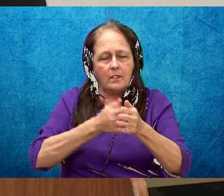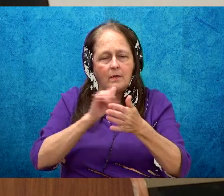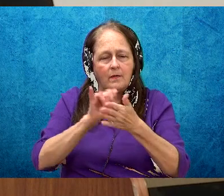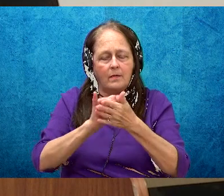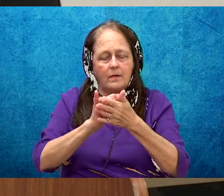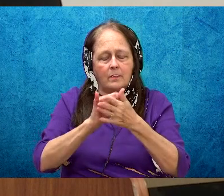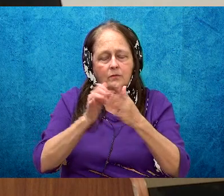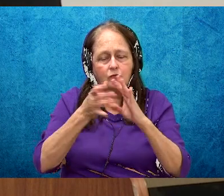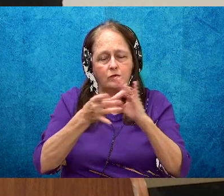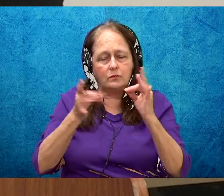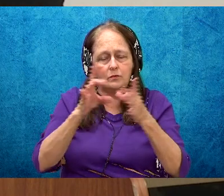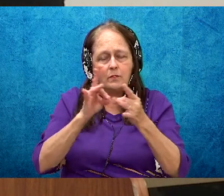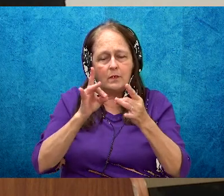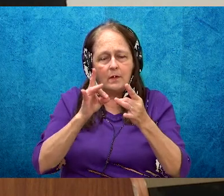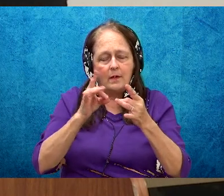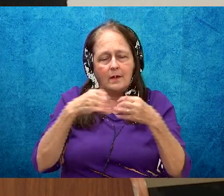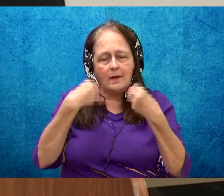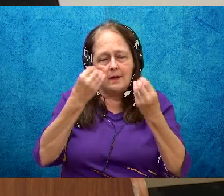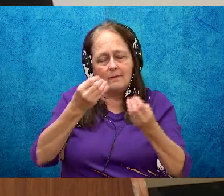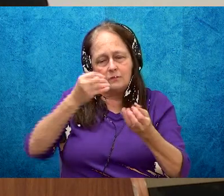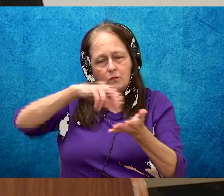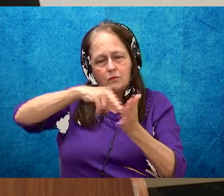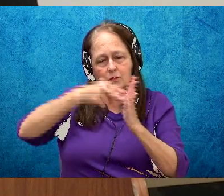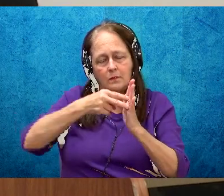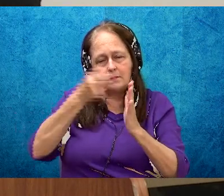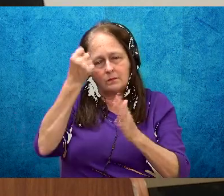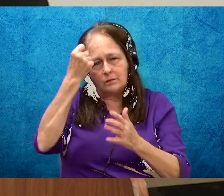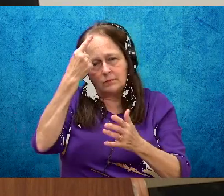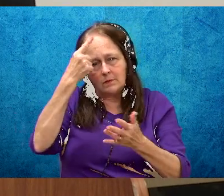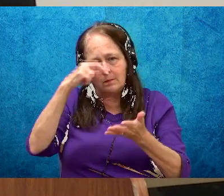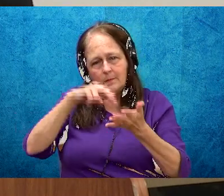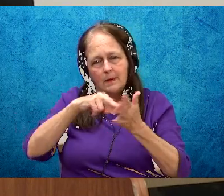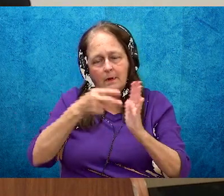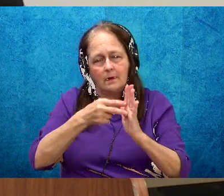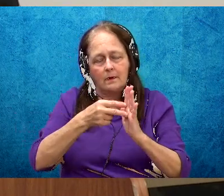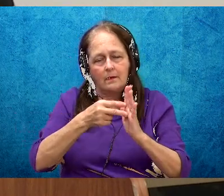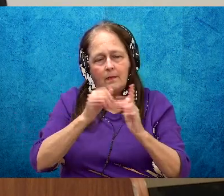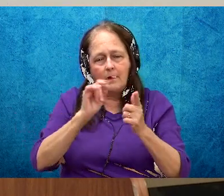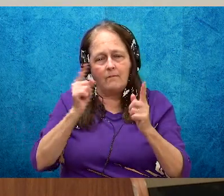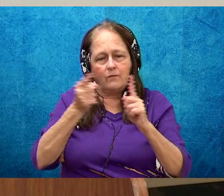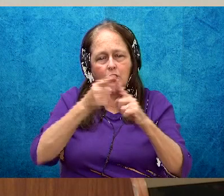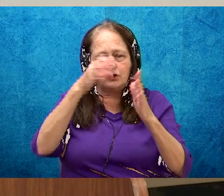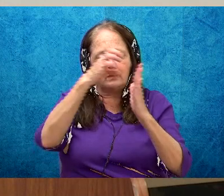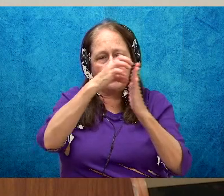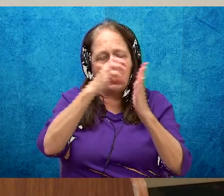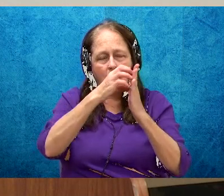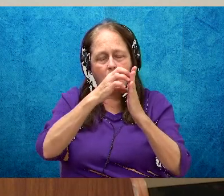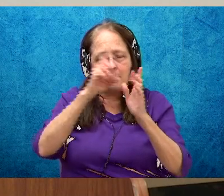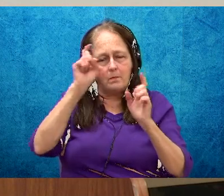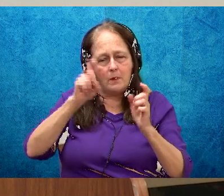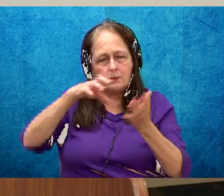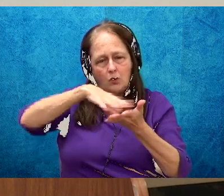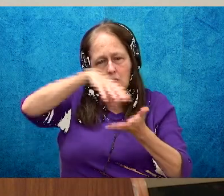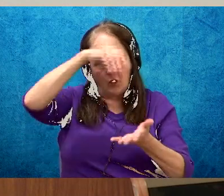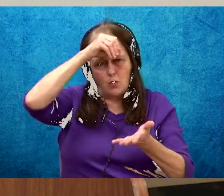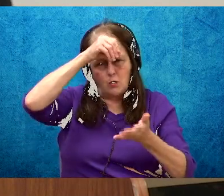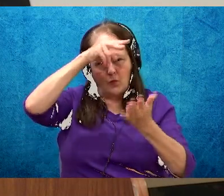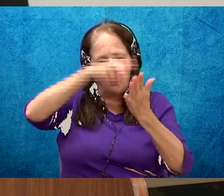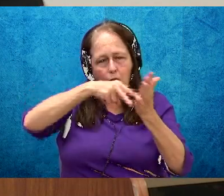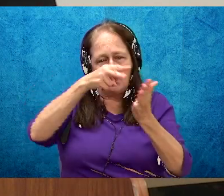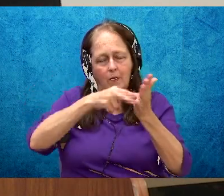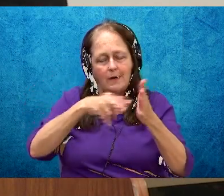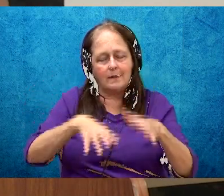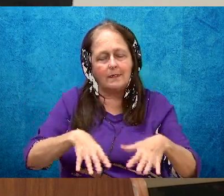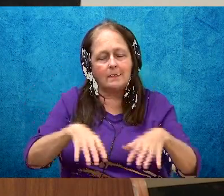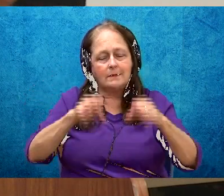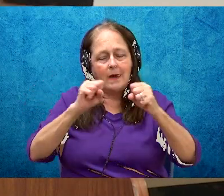text, it serves a purpose. So we're only going to focus on the first paragraph. We've got to learn when we're reading to take our